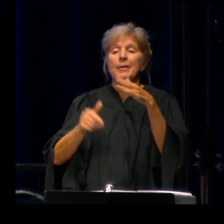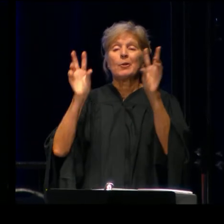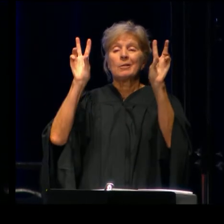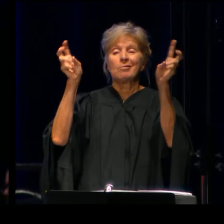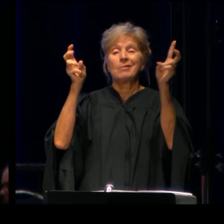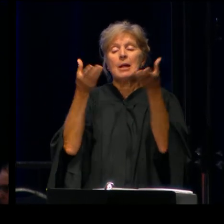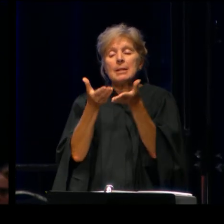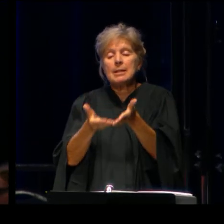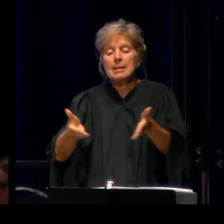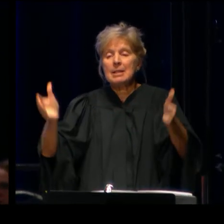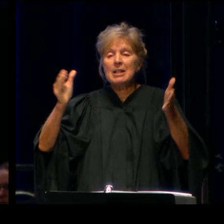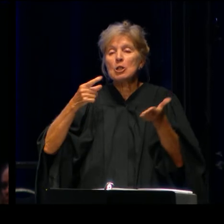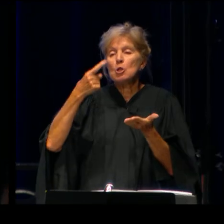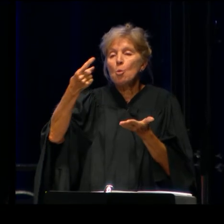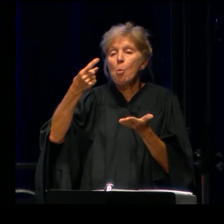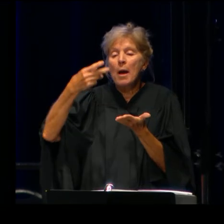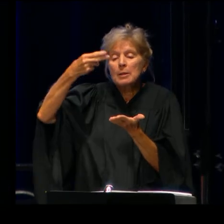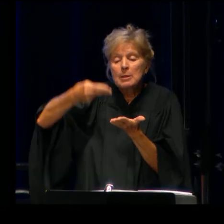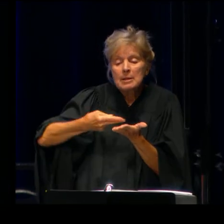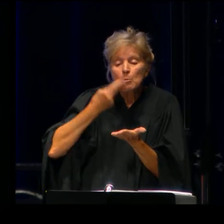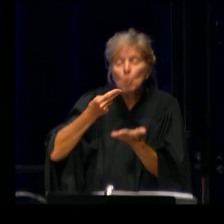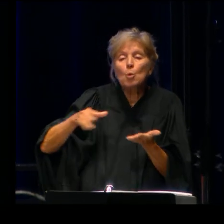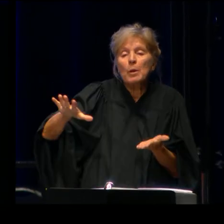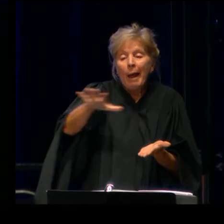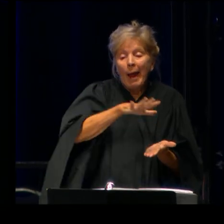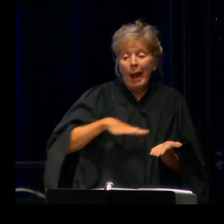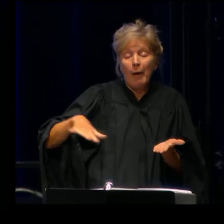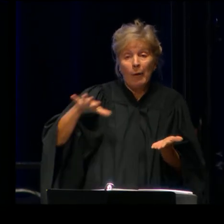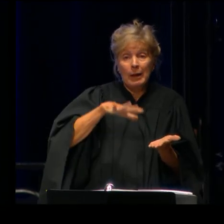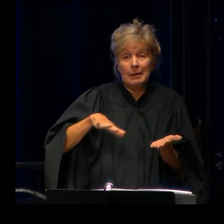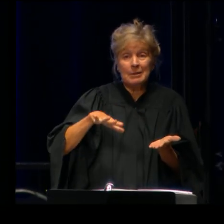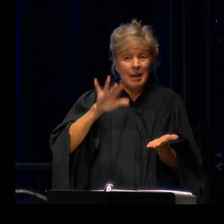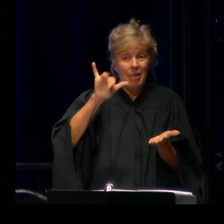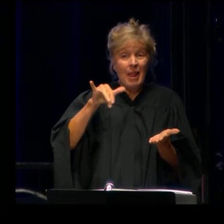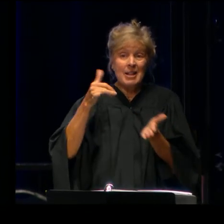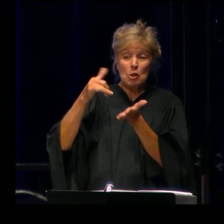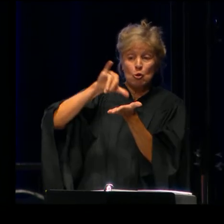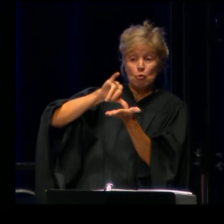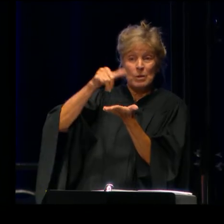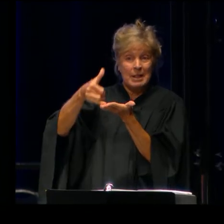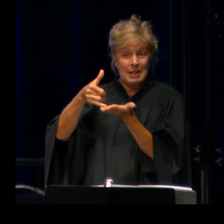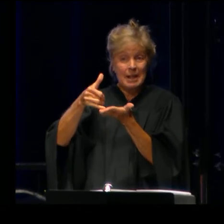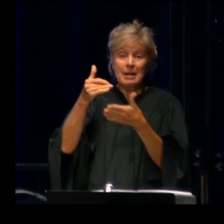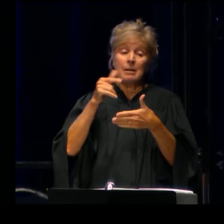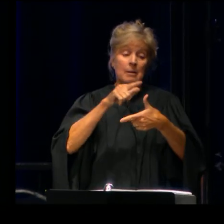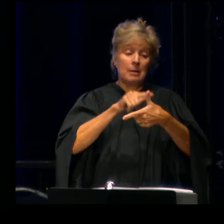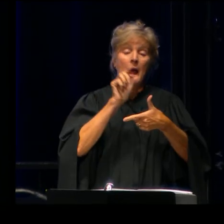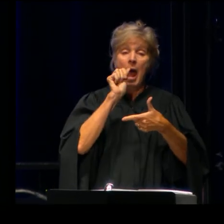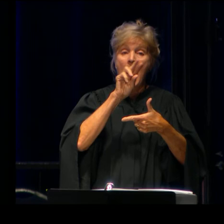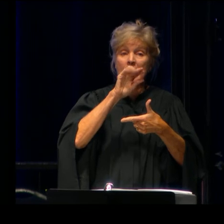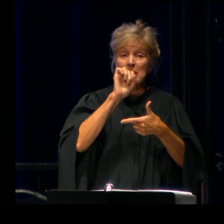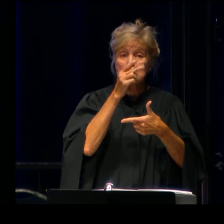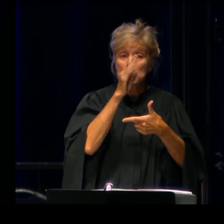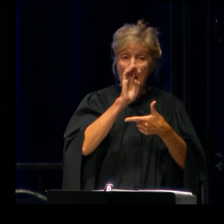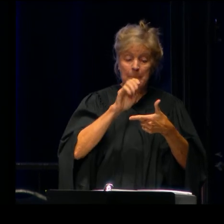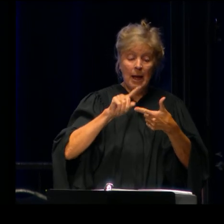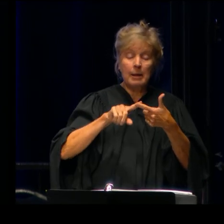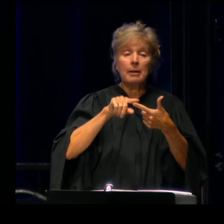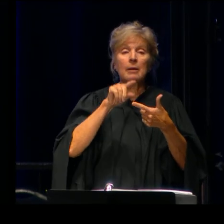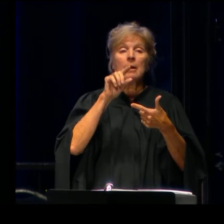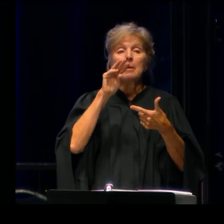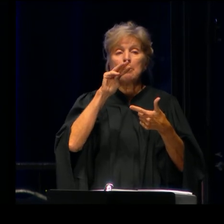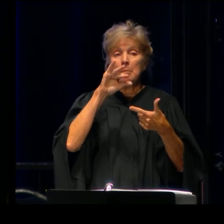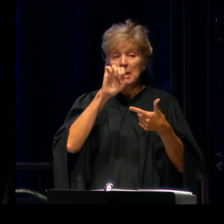with One Spoon territory. The Dish with One Spoon is a treaty between the Anishinaabe, the Mississaugas,